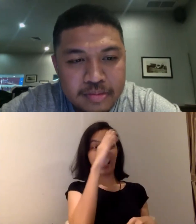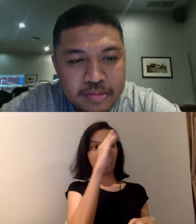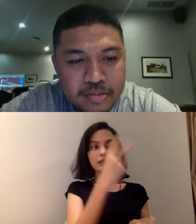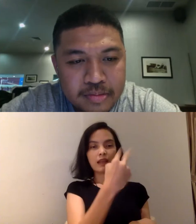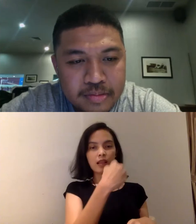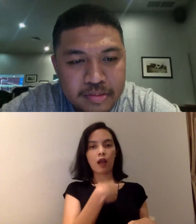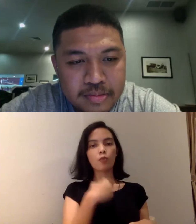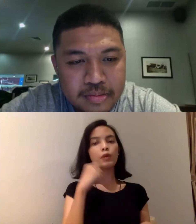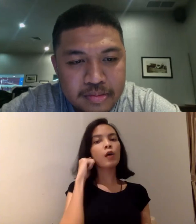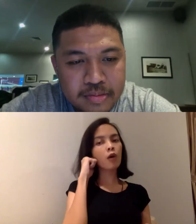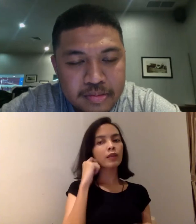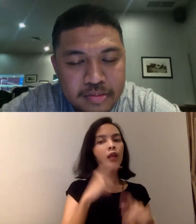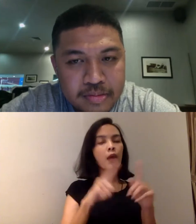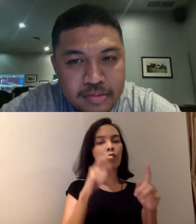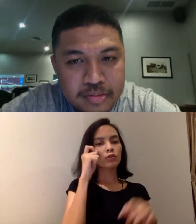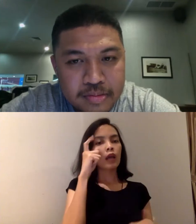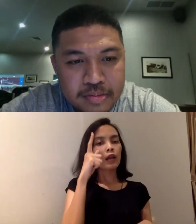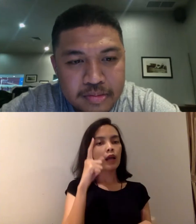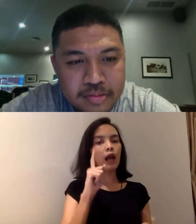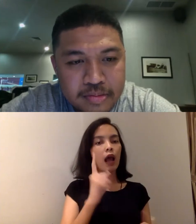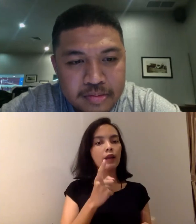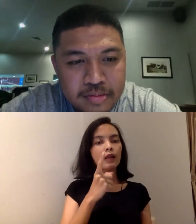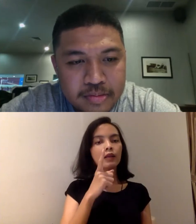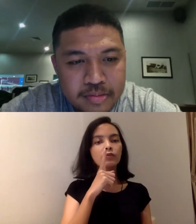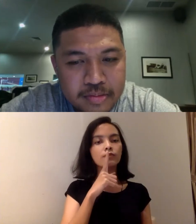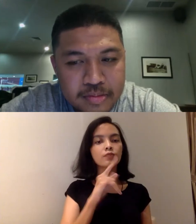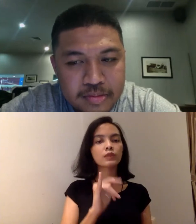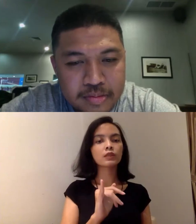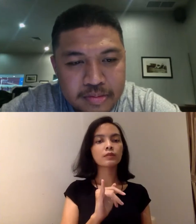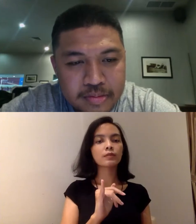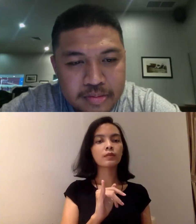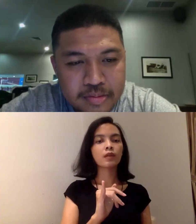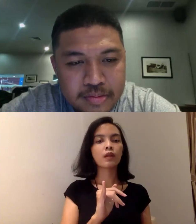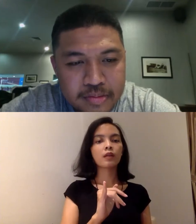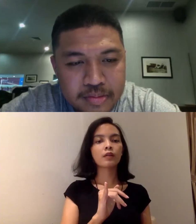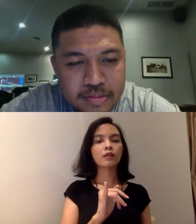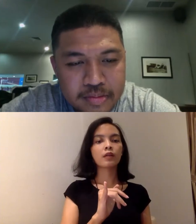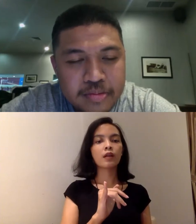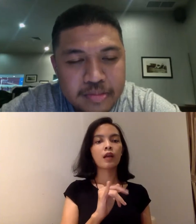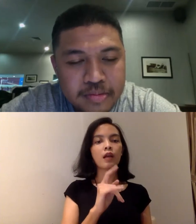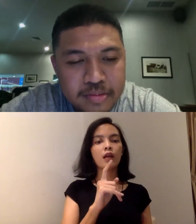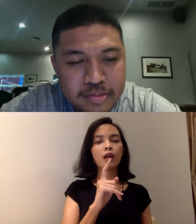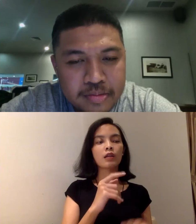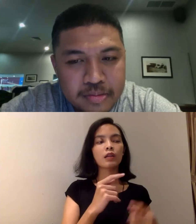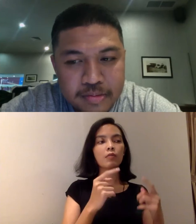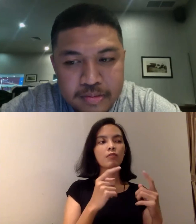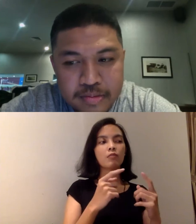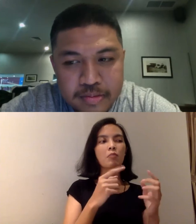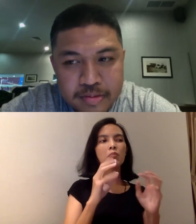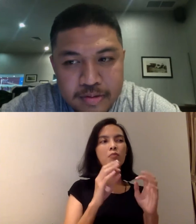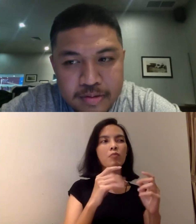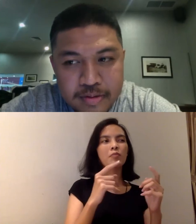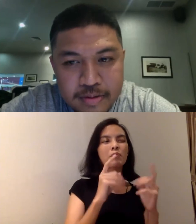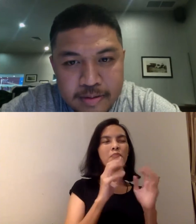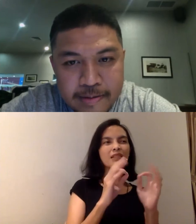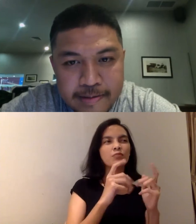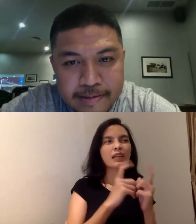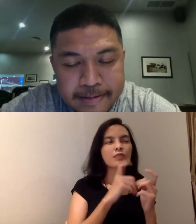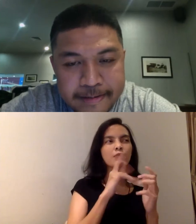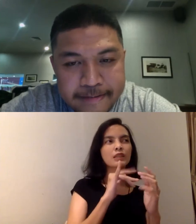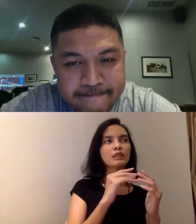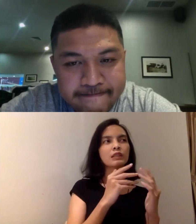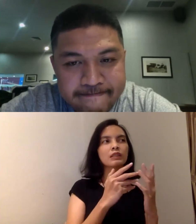that there is this certain sometimes imbalance in the relationship. For example, if the guy is